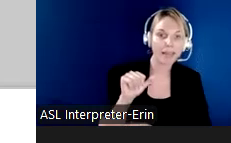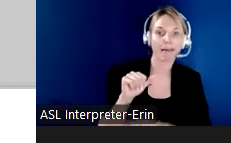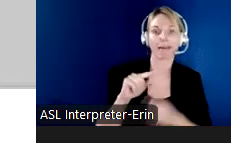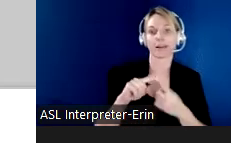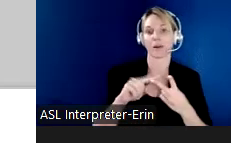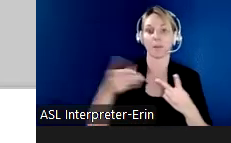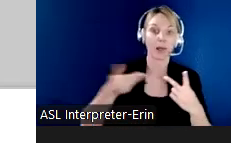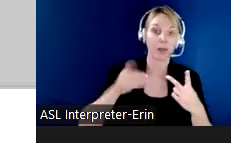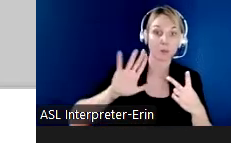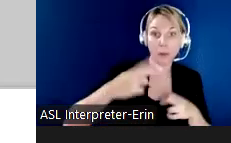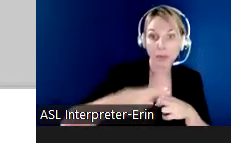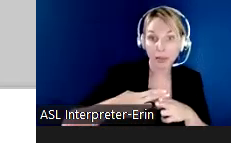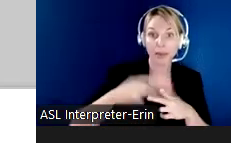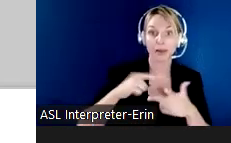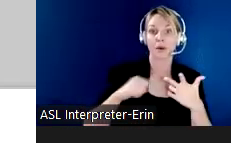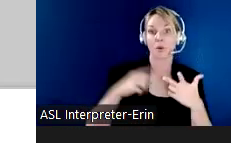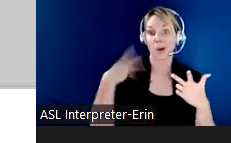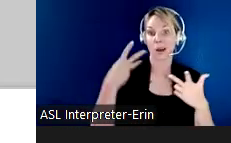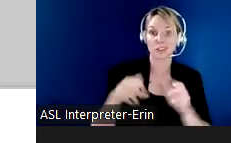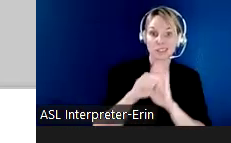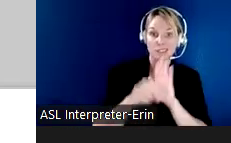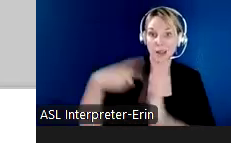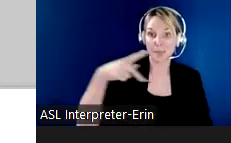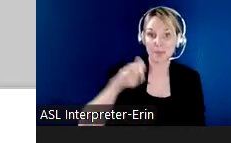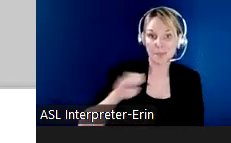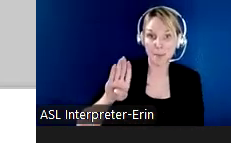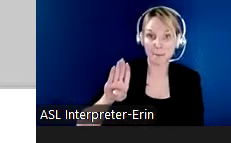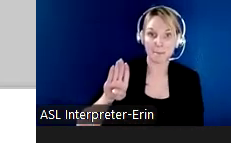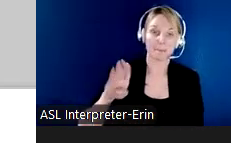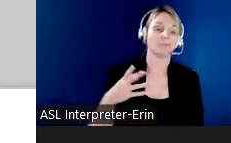State PEB, and you'll see, yeah, some various things on your screen.